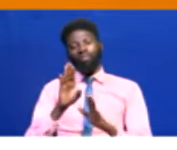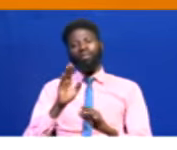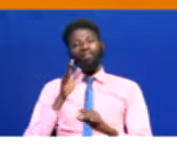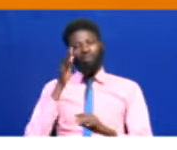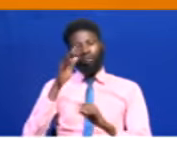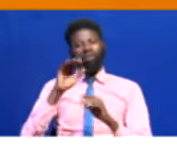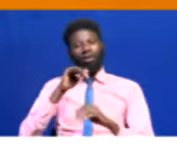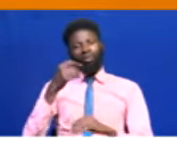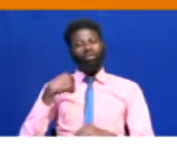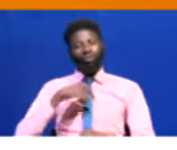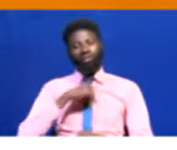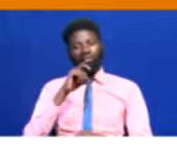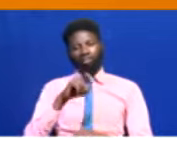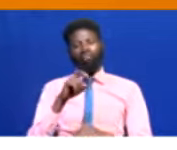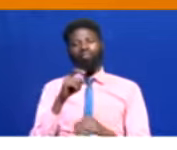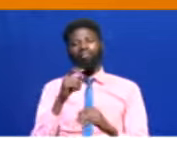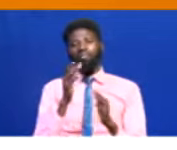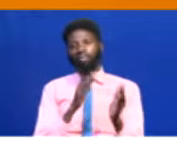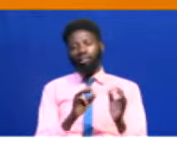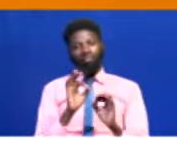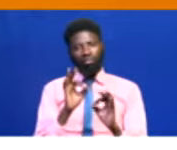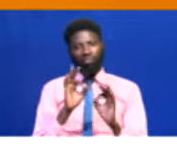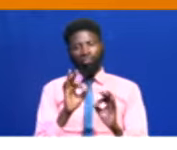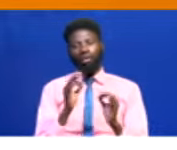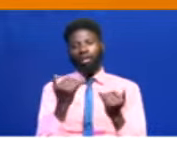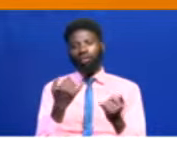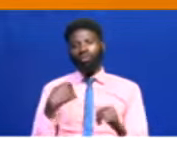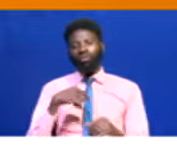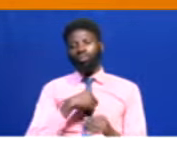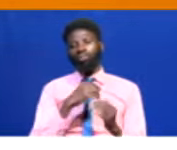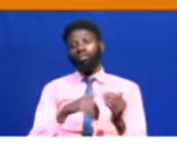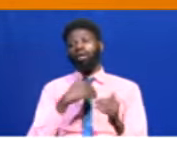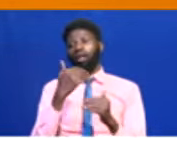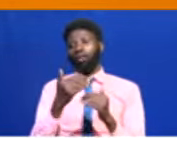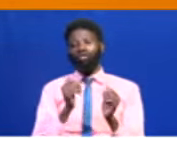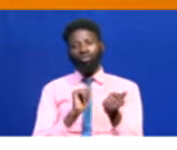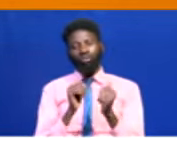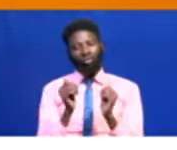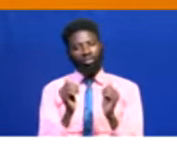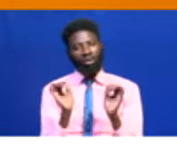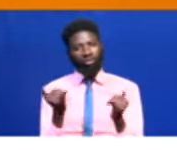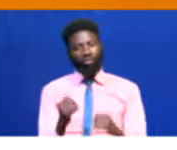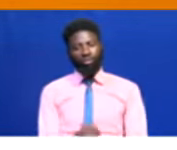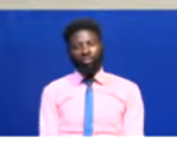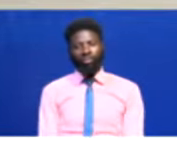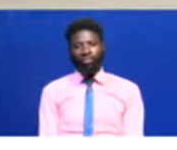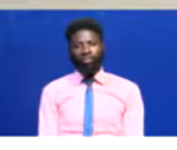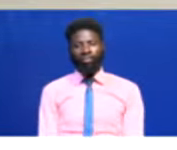I'm Regina Manyara. You're still watching Sunday Express. Now we speak sports with Daniel Wahome.